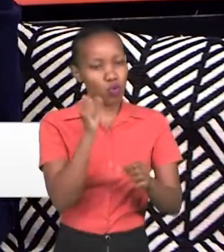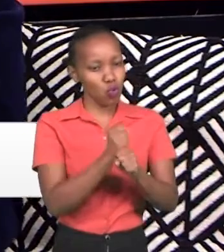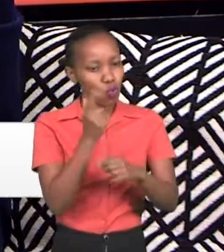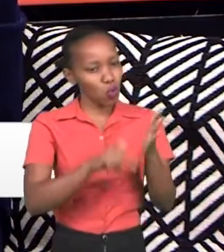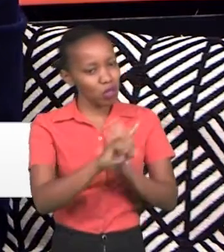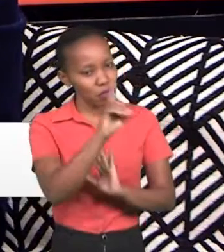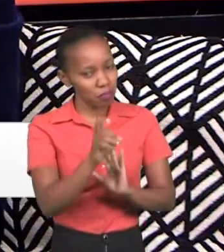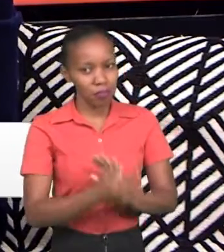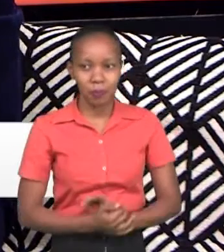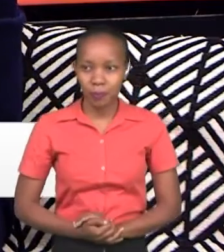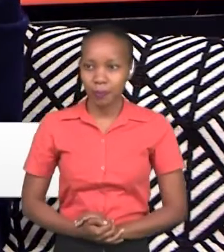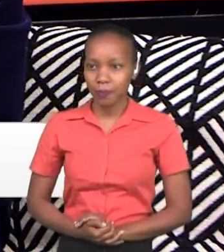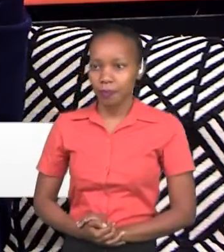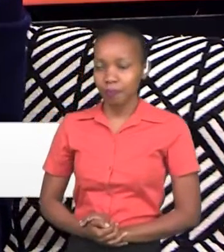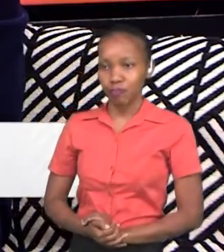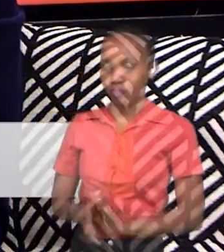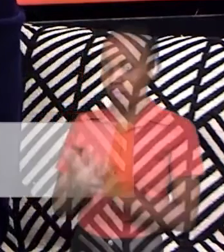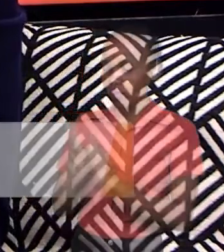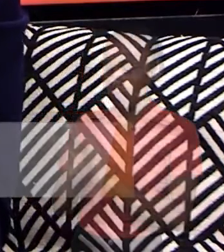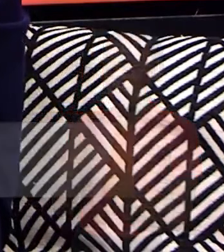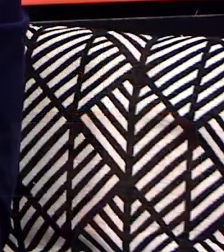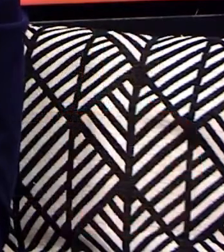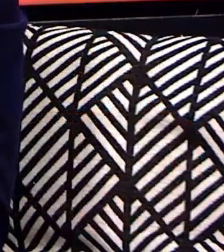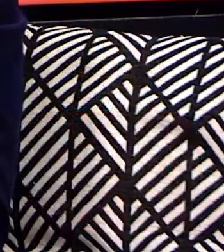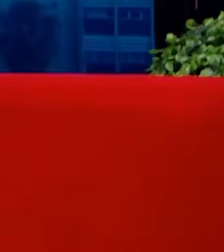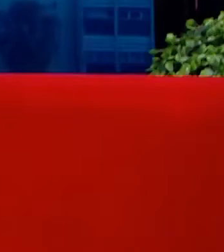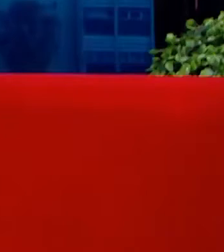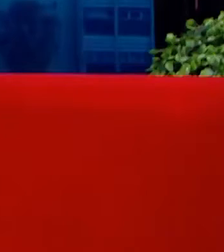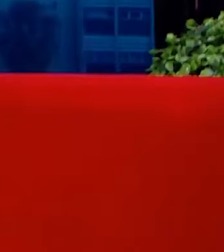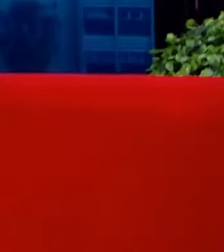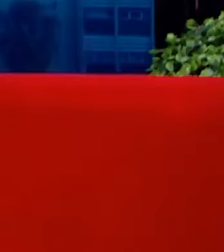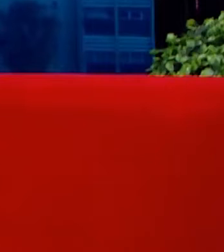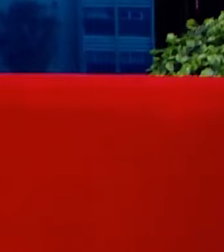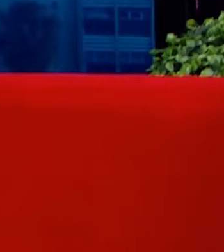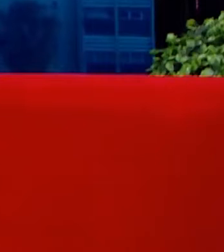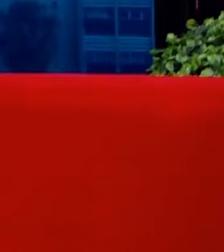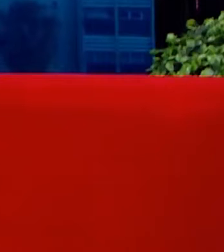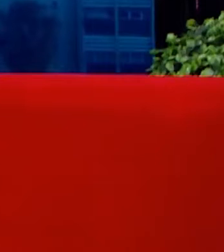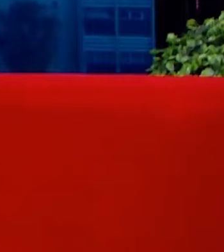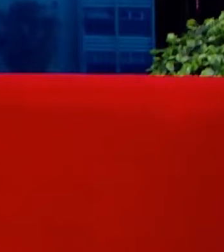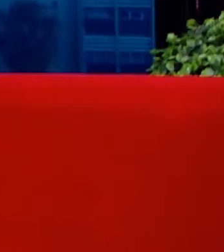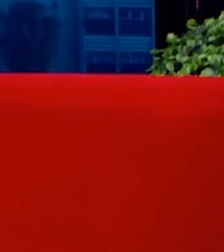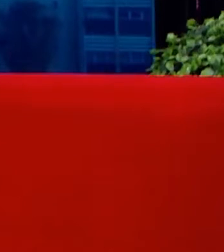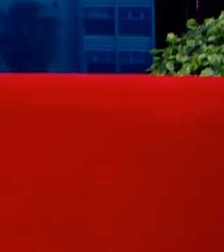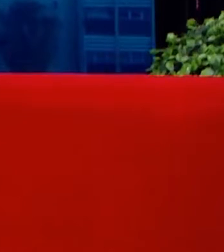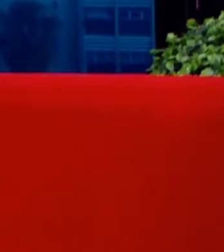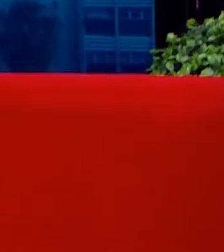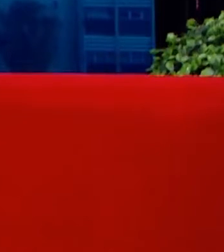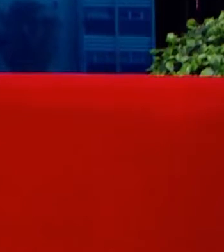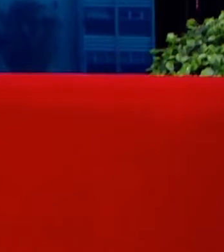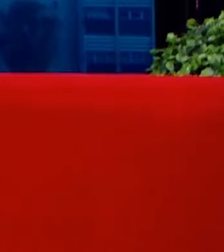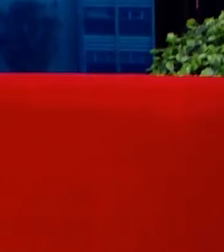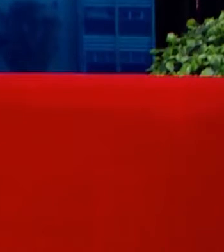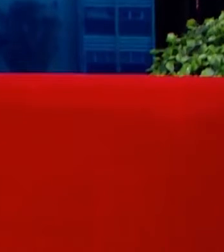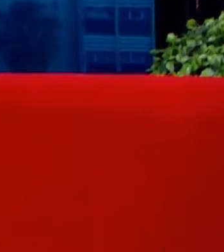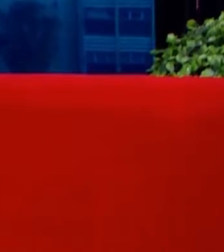what do you do? Normally, I try and wake up very early. That's one thing about me. Wow, interesting. Yes, this is my time, and Flinch can attest.